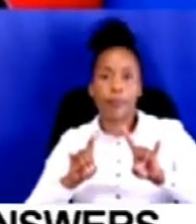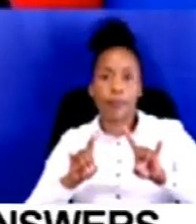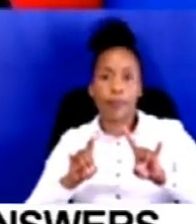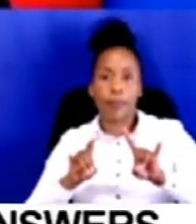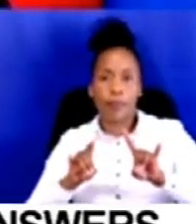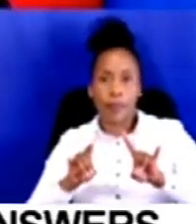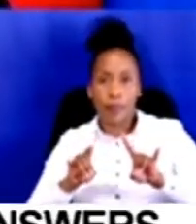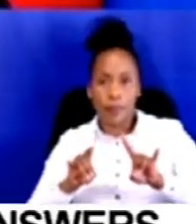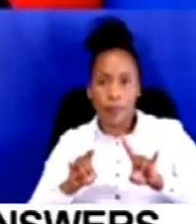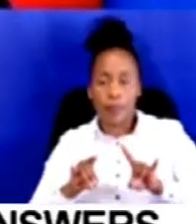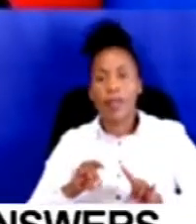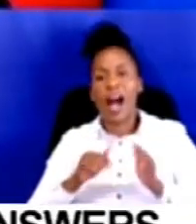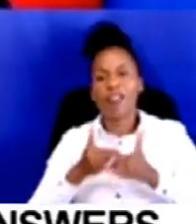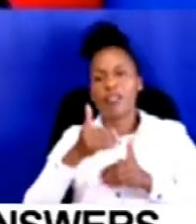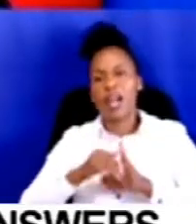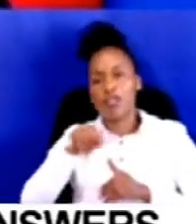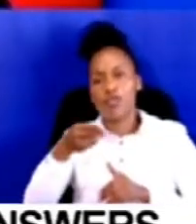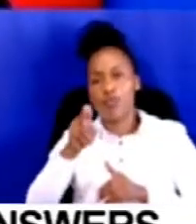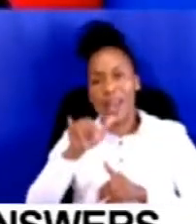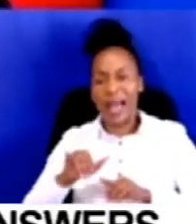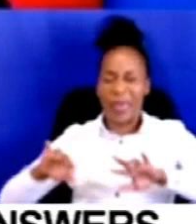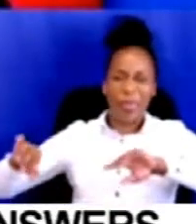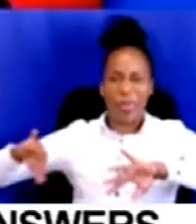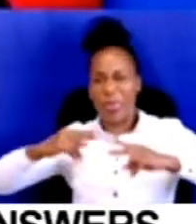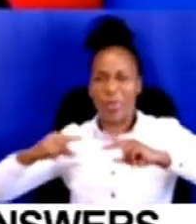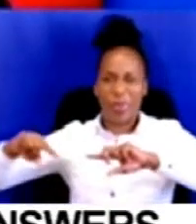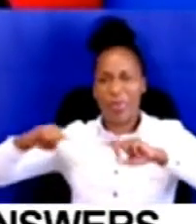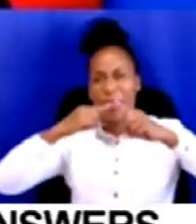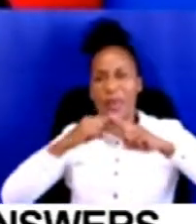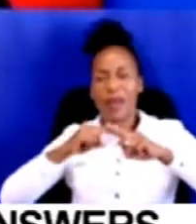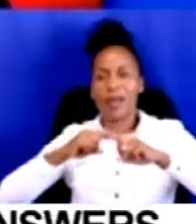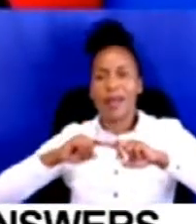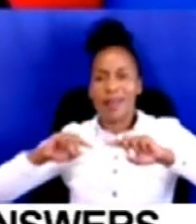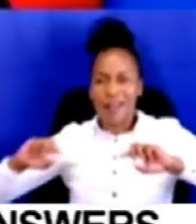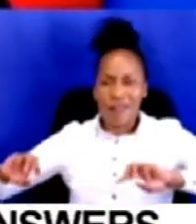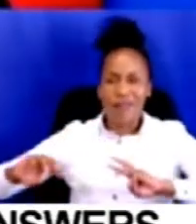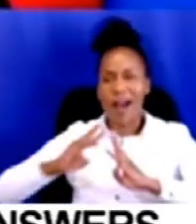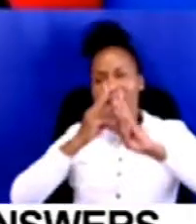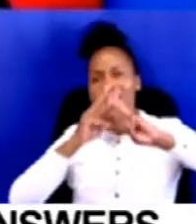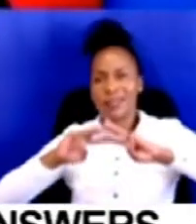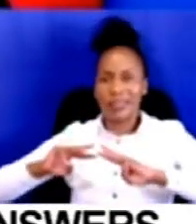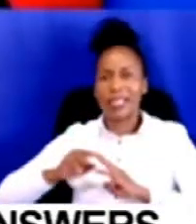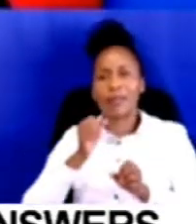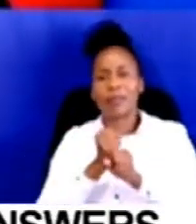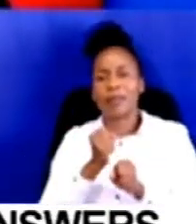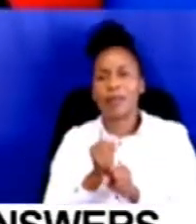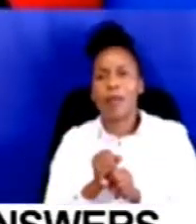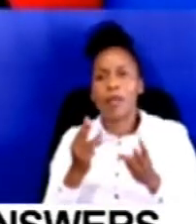Following the July unrest and violence that led to more than 359